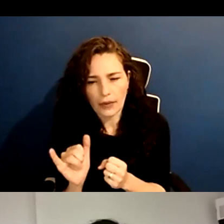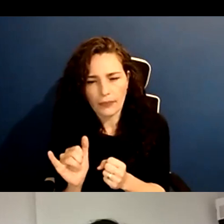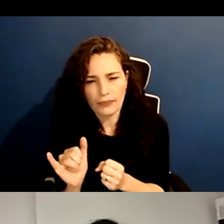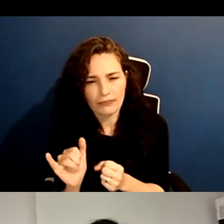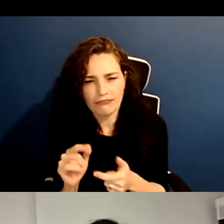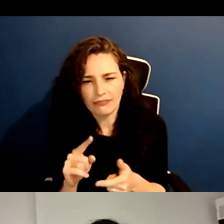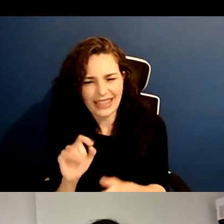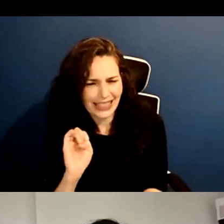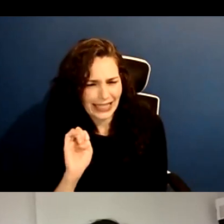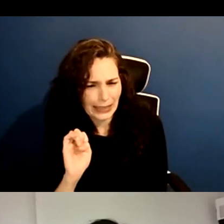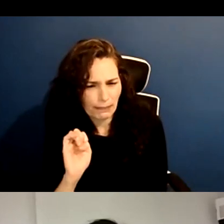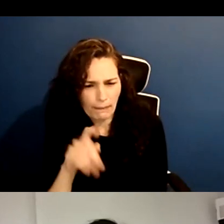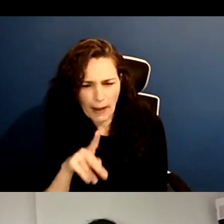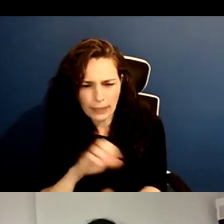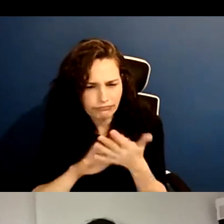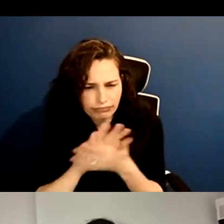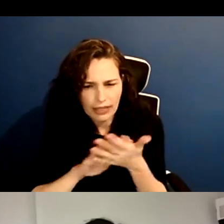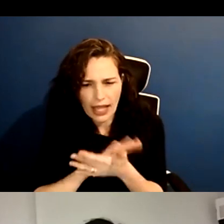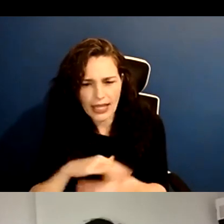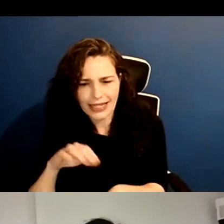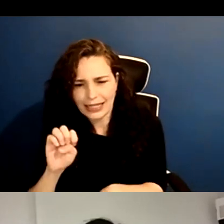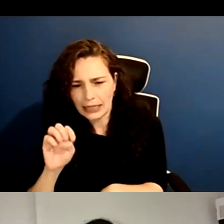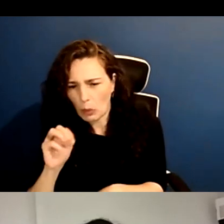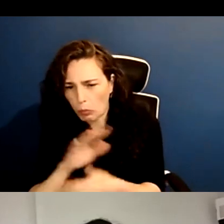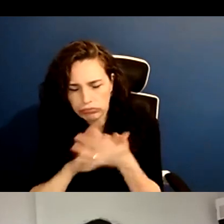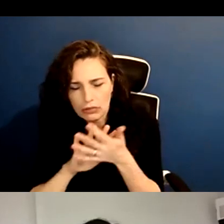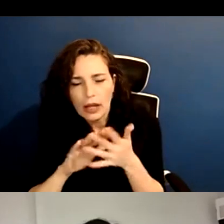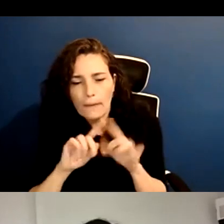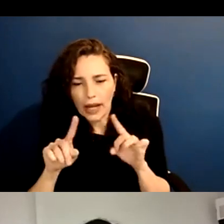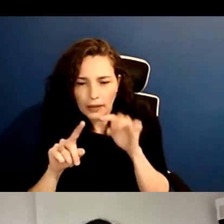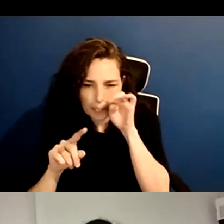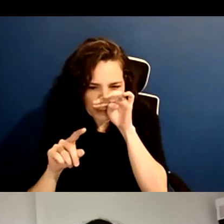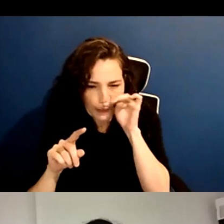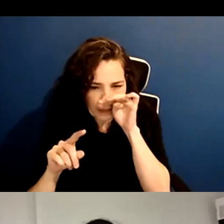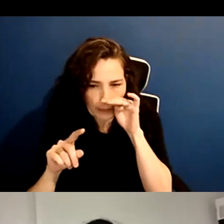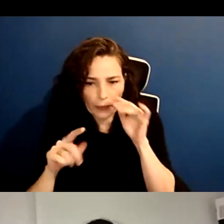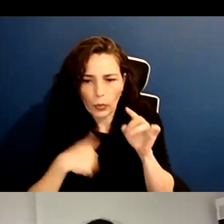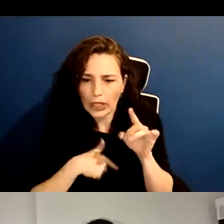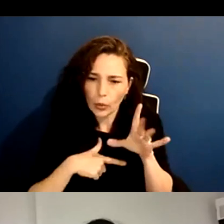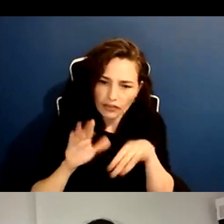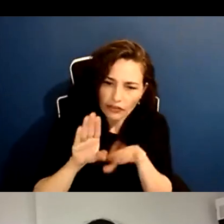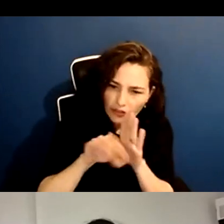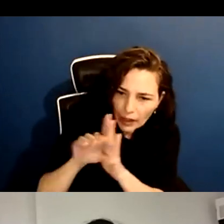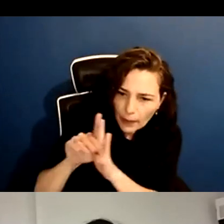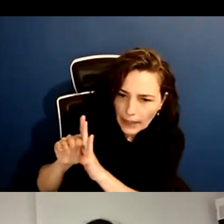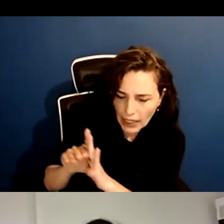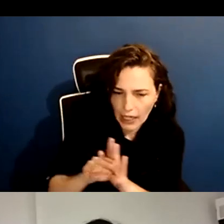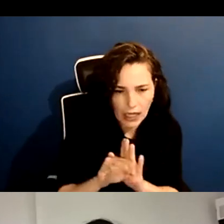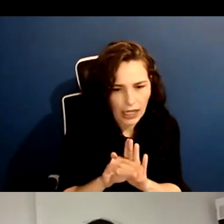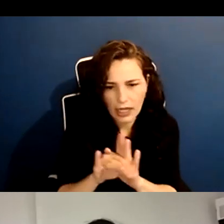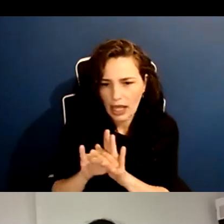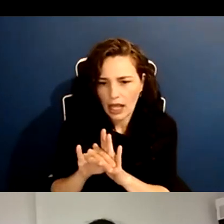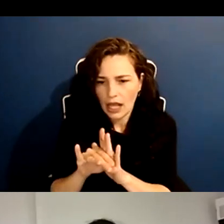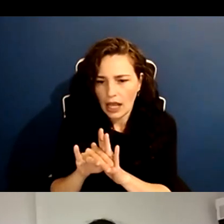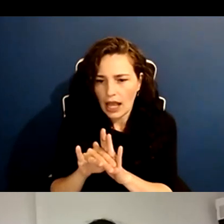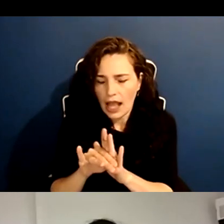were I think you have your main character right there, because we've been filming with Wanjugu, but as our fixer,